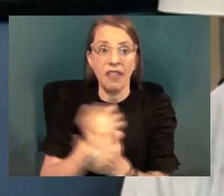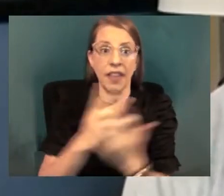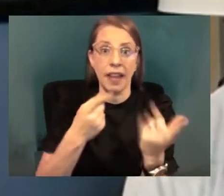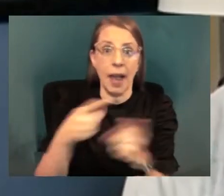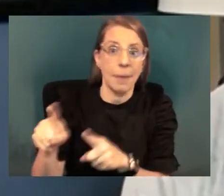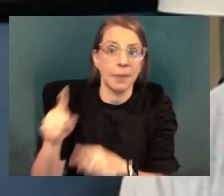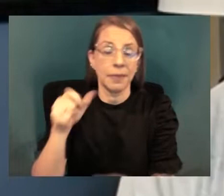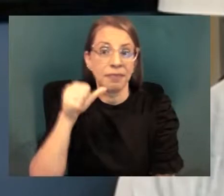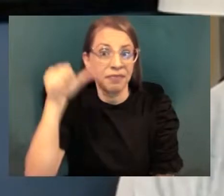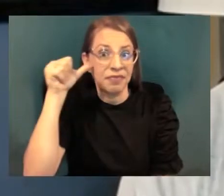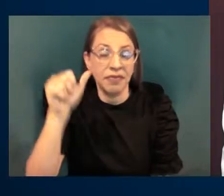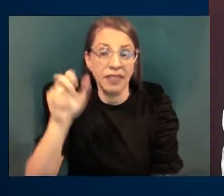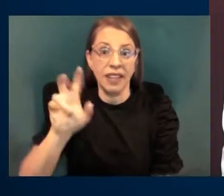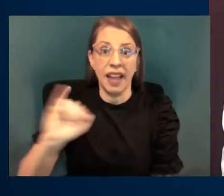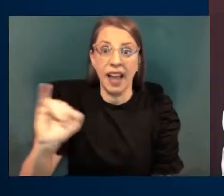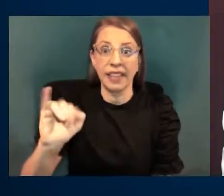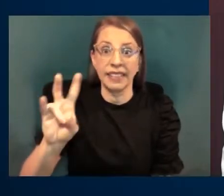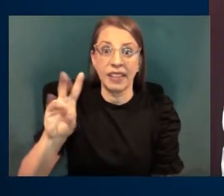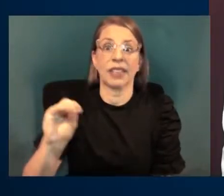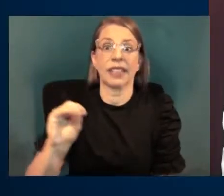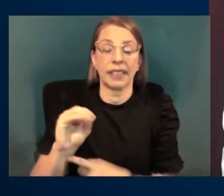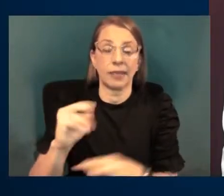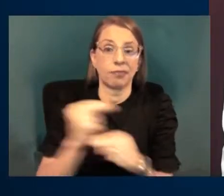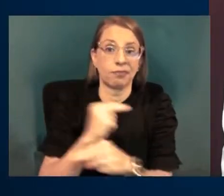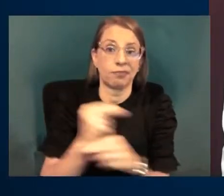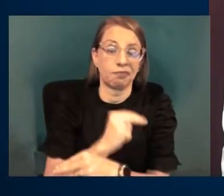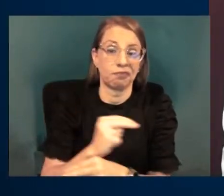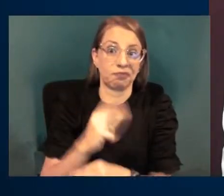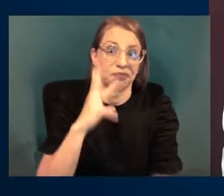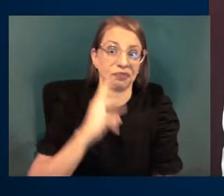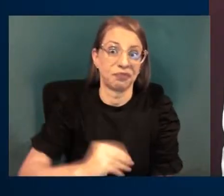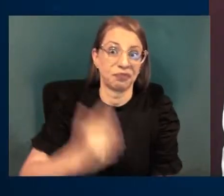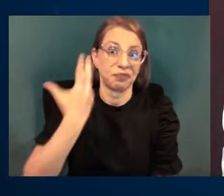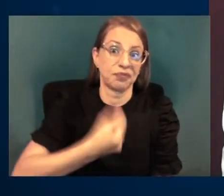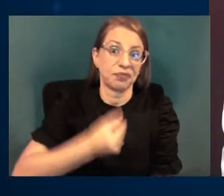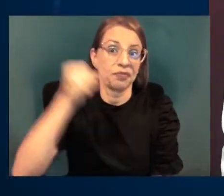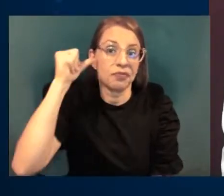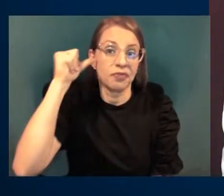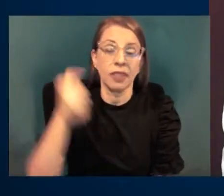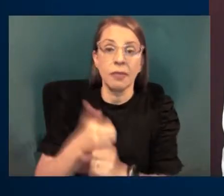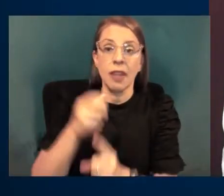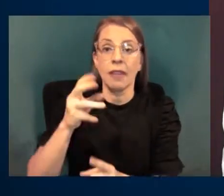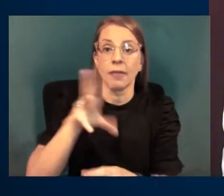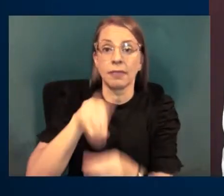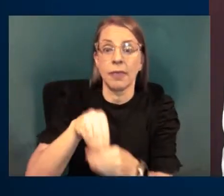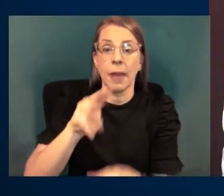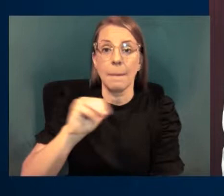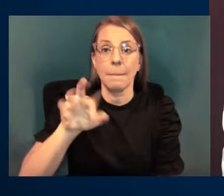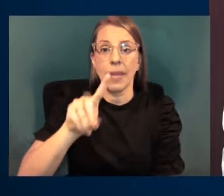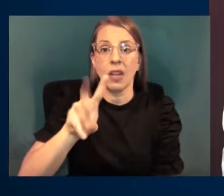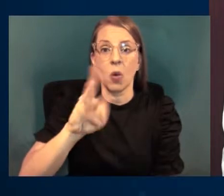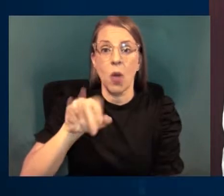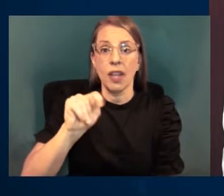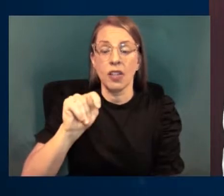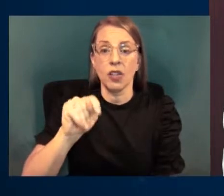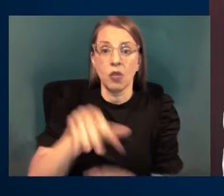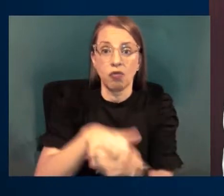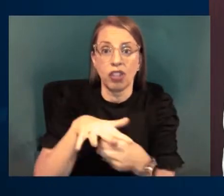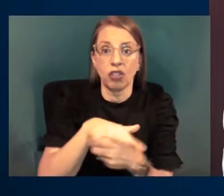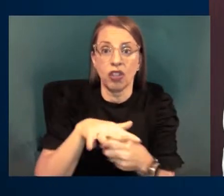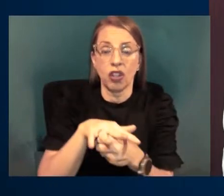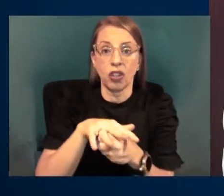I-70 stretch there. Yeah, he on is the road in again. The Midwest Regional Championships for